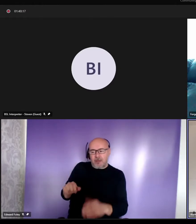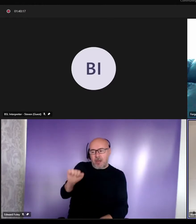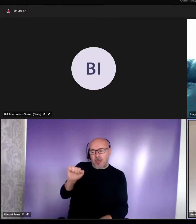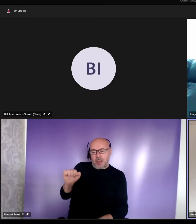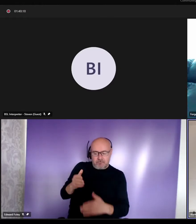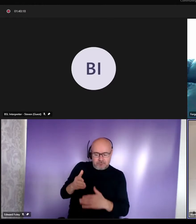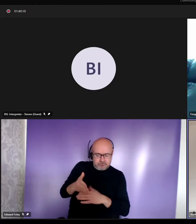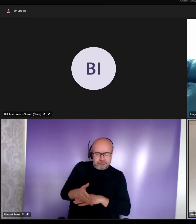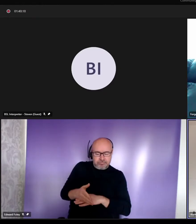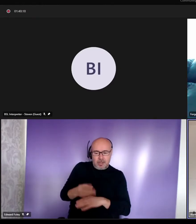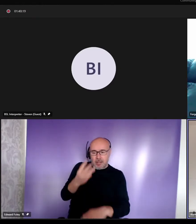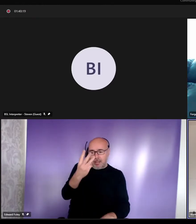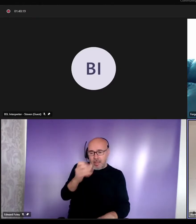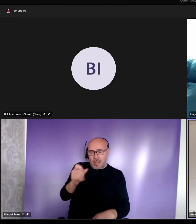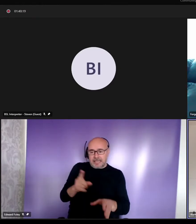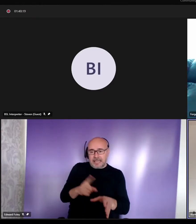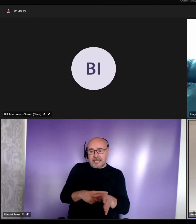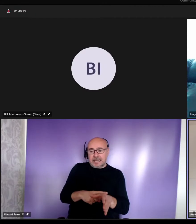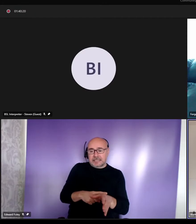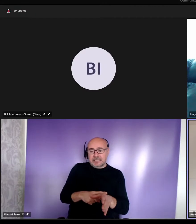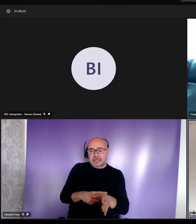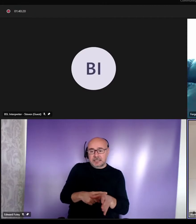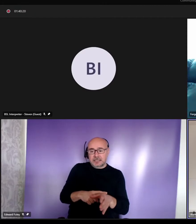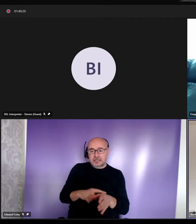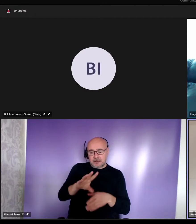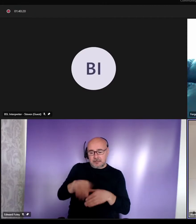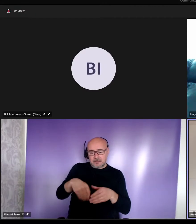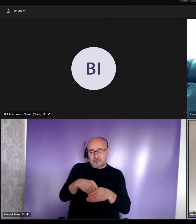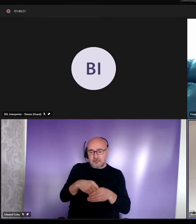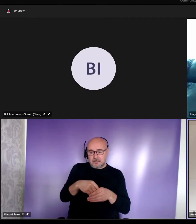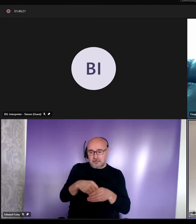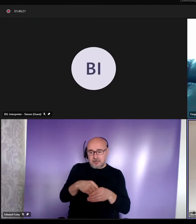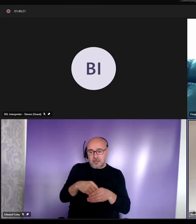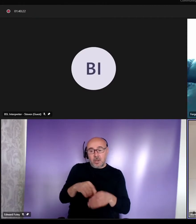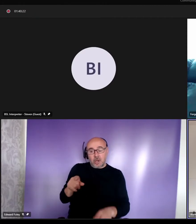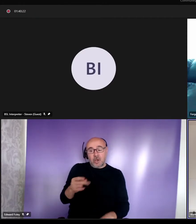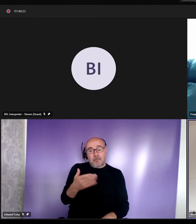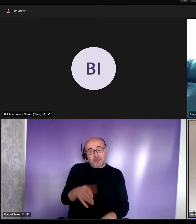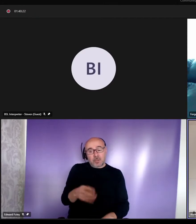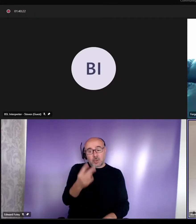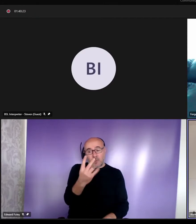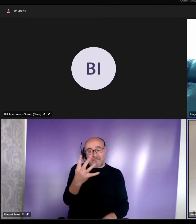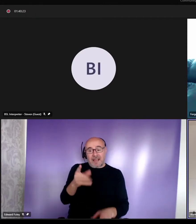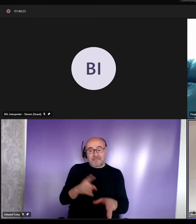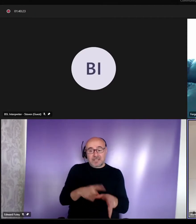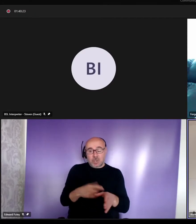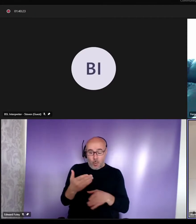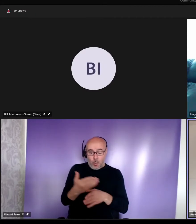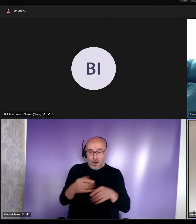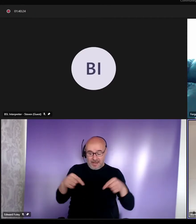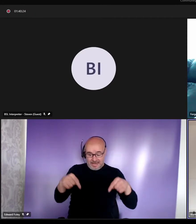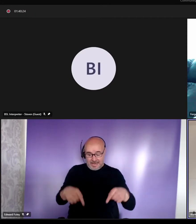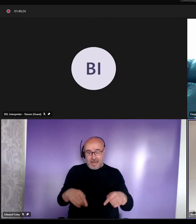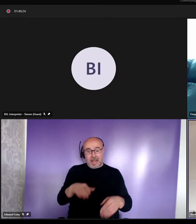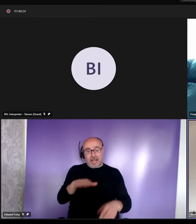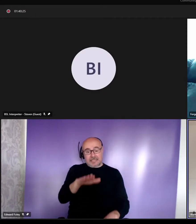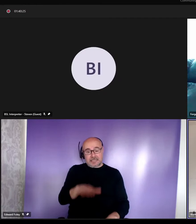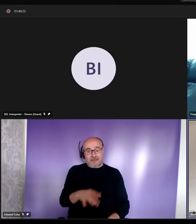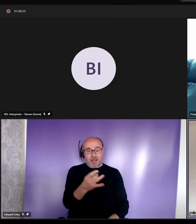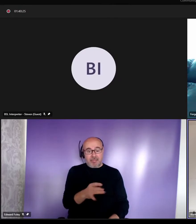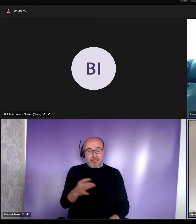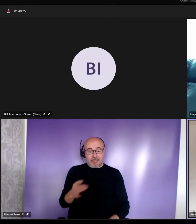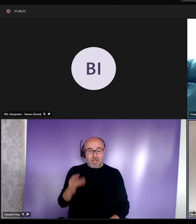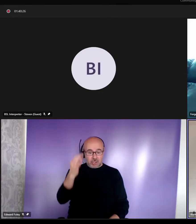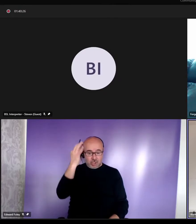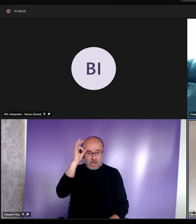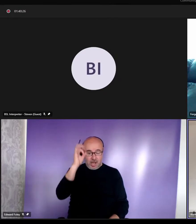plus service with local government, and 25 of these with South Lanarkshire Council. And I'd like to thank her for